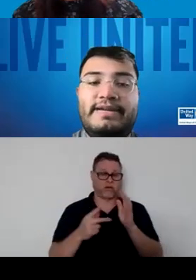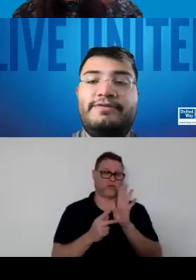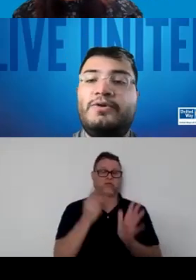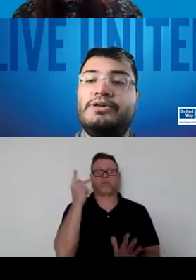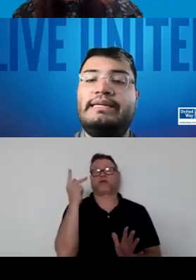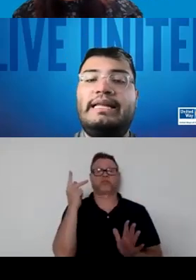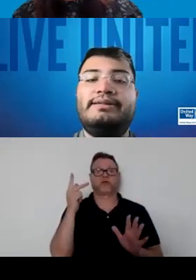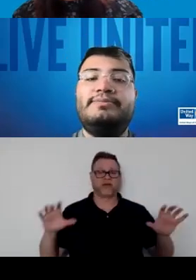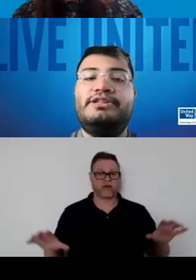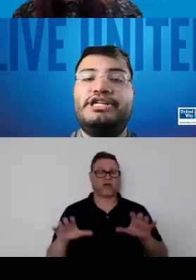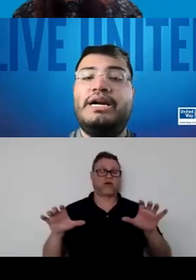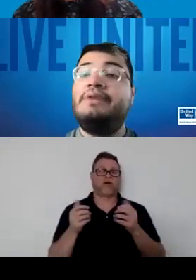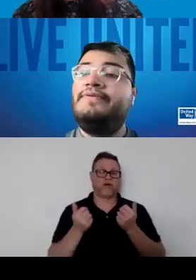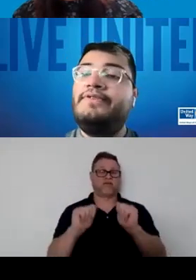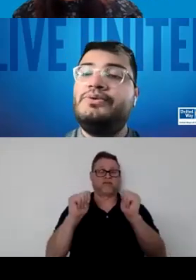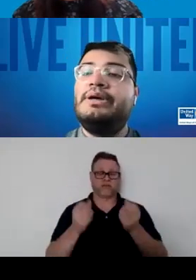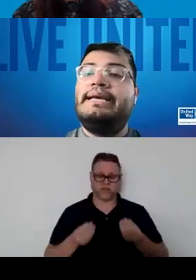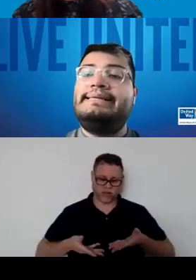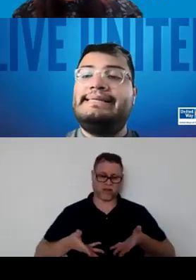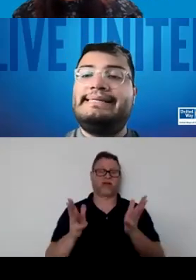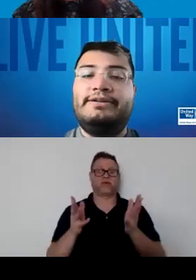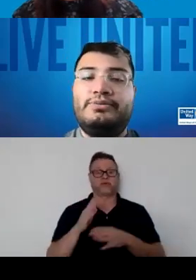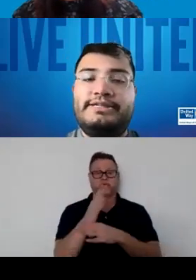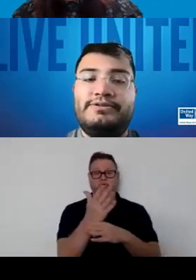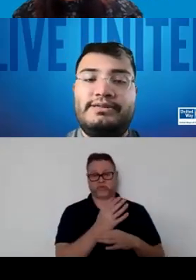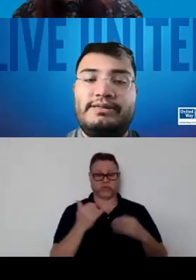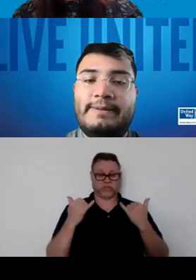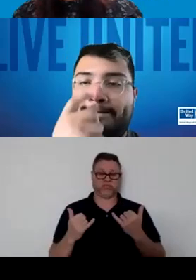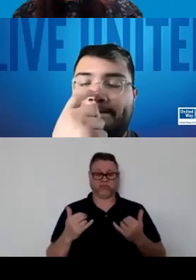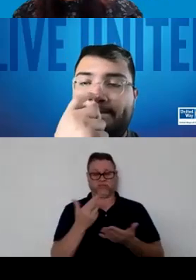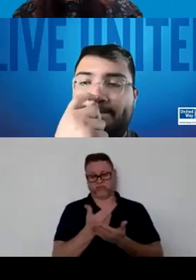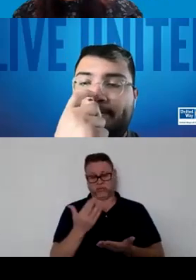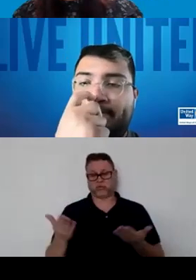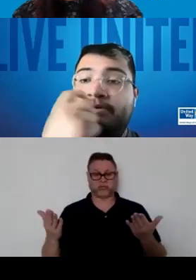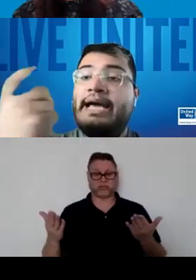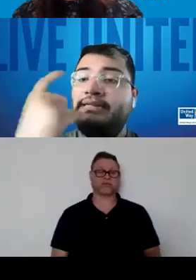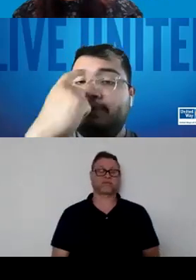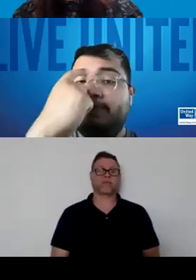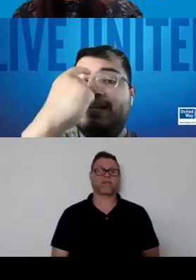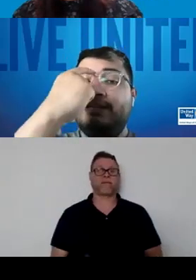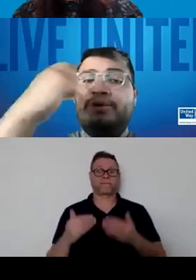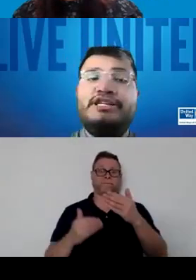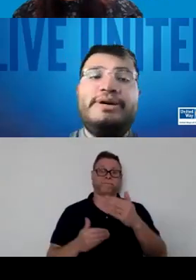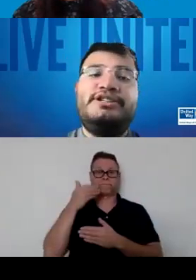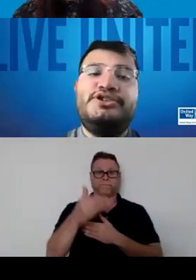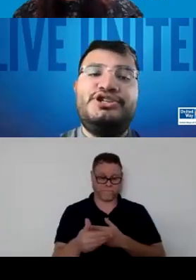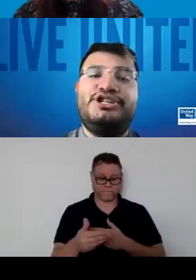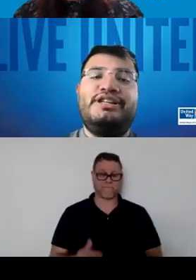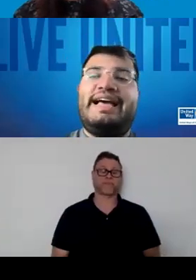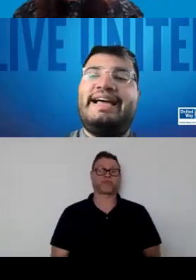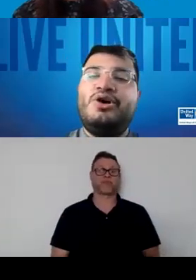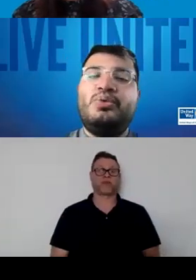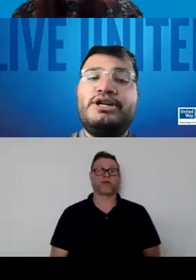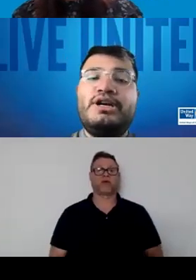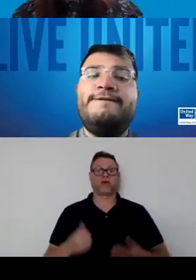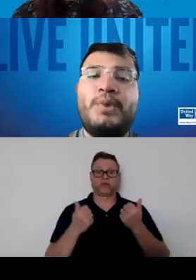efforts. And of course, it allows them to share and review existing resources. Now, next is really trying to ensure